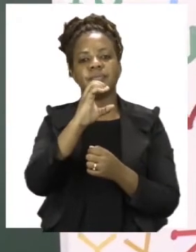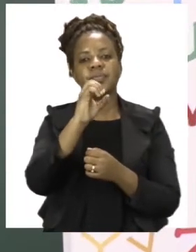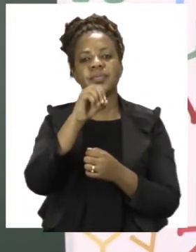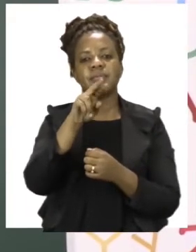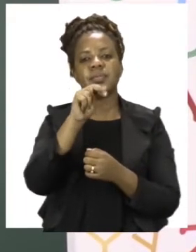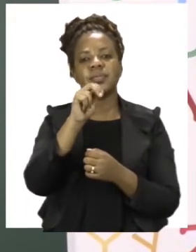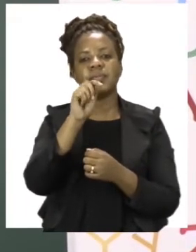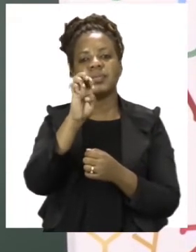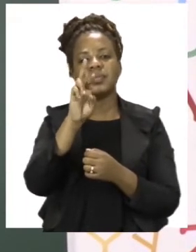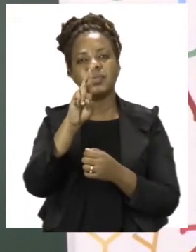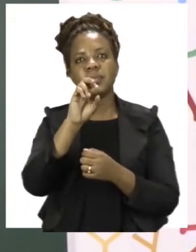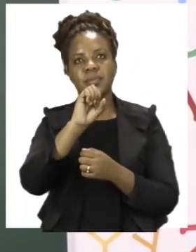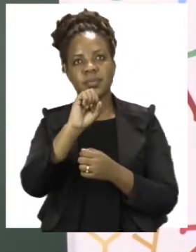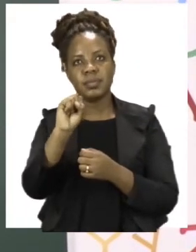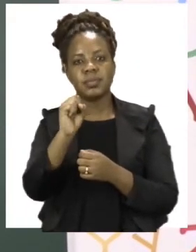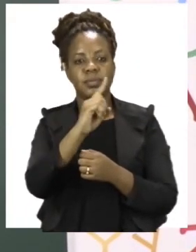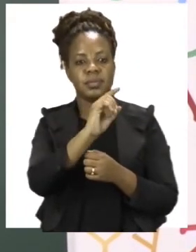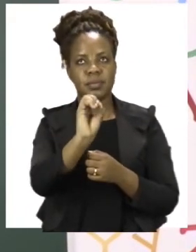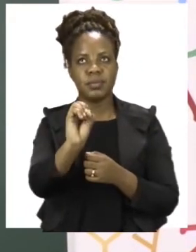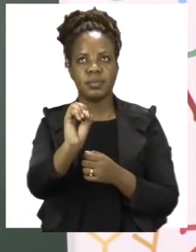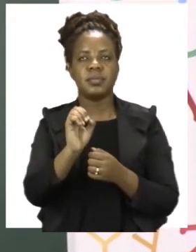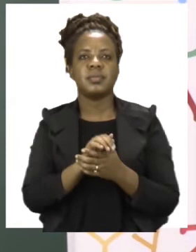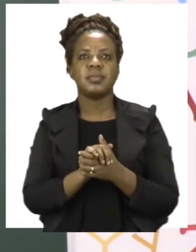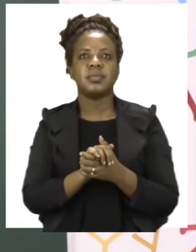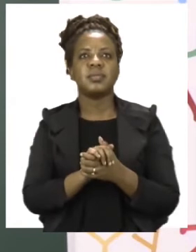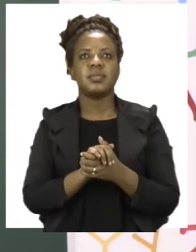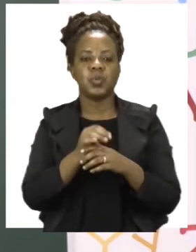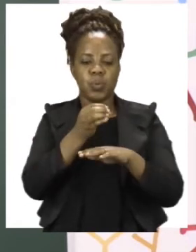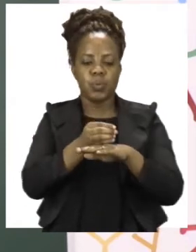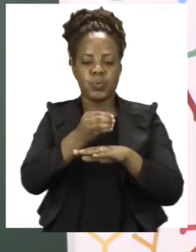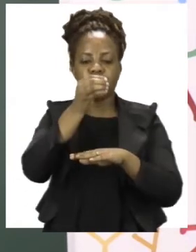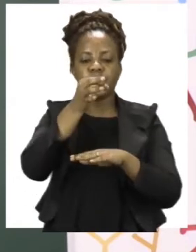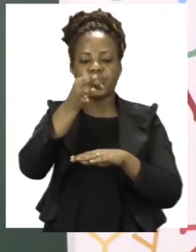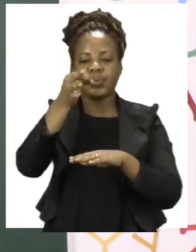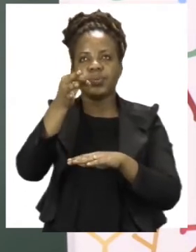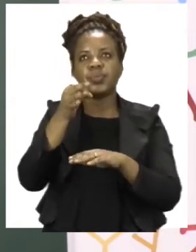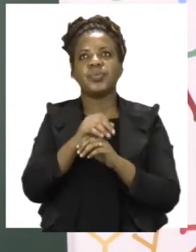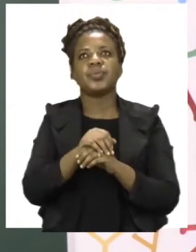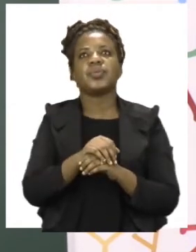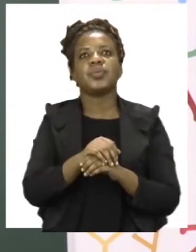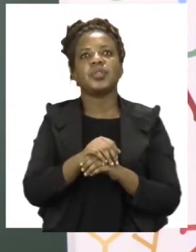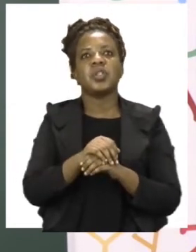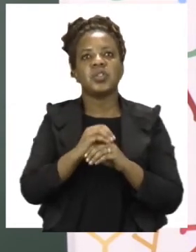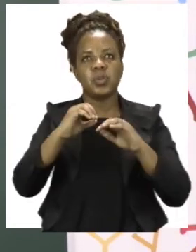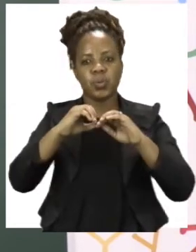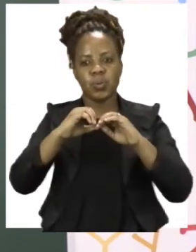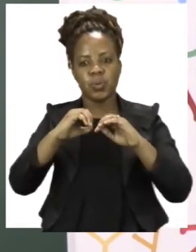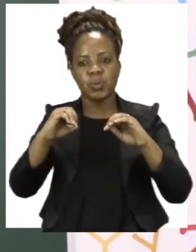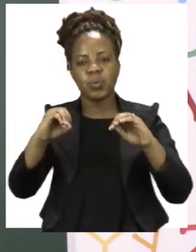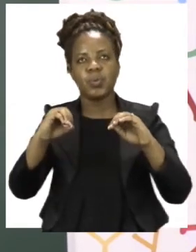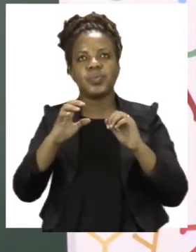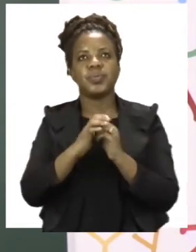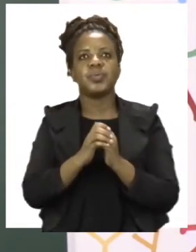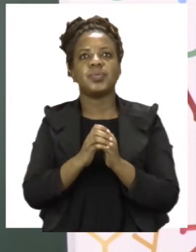10. So what we are going to do is we're going to divide them, which means to separate them in the